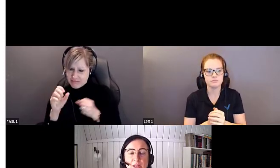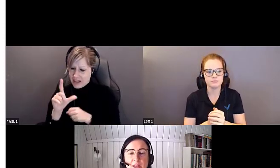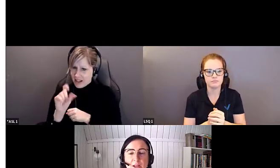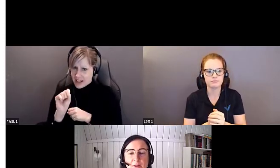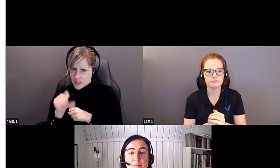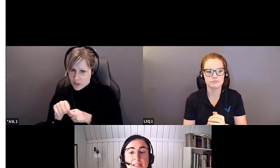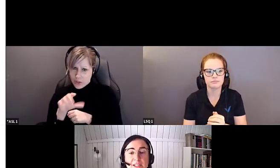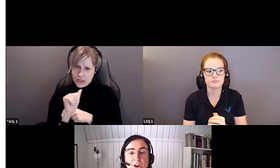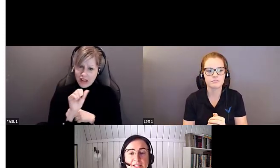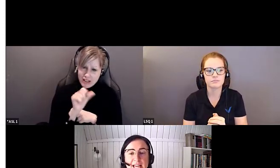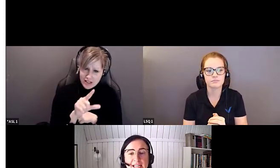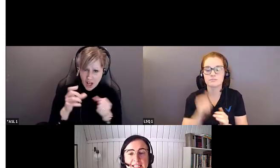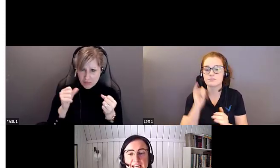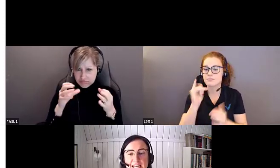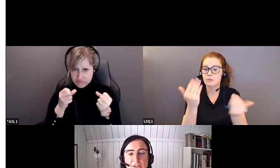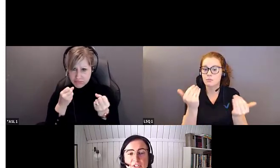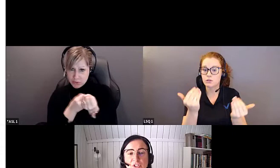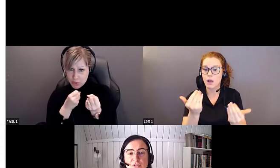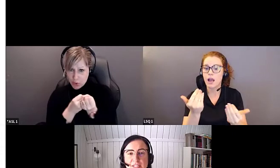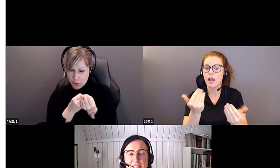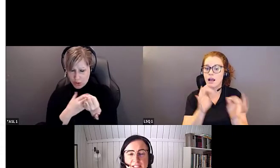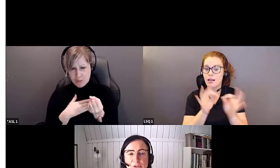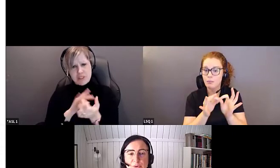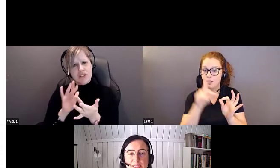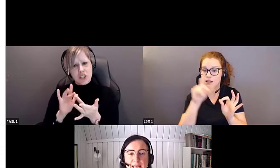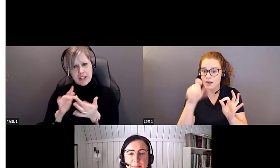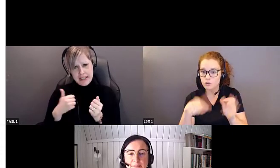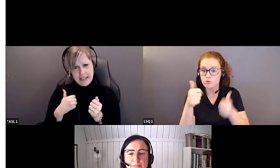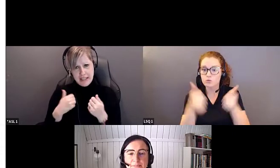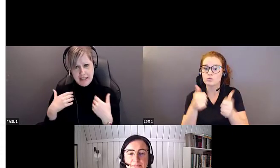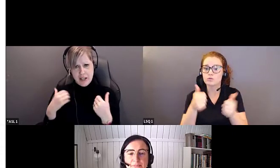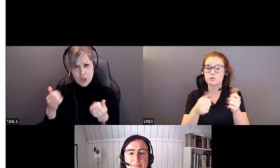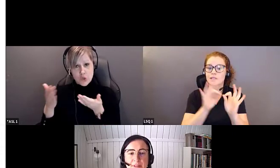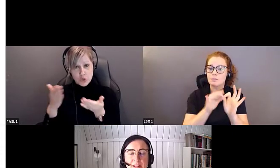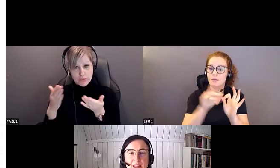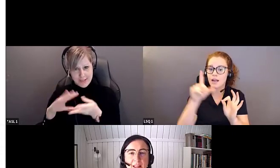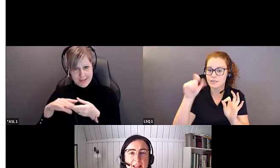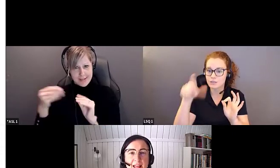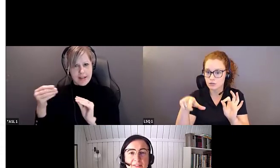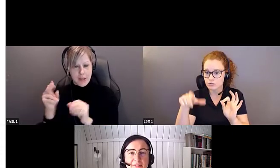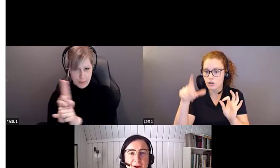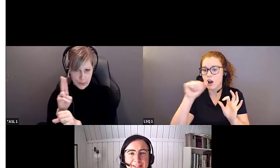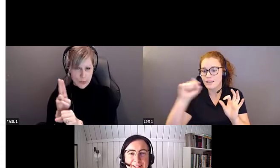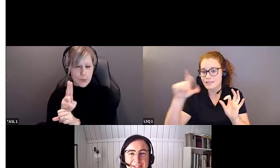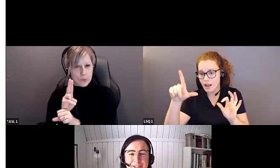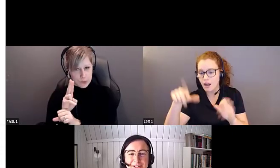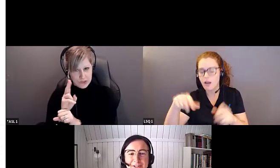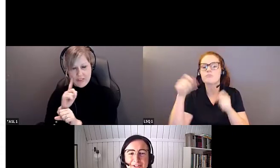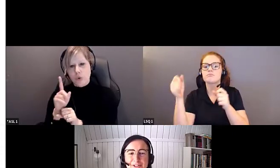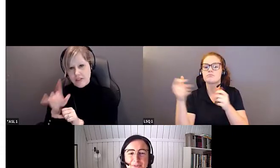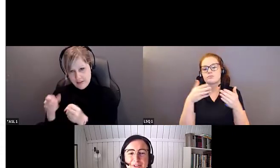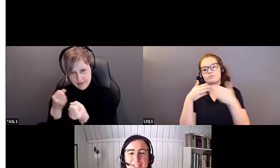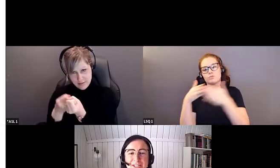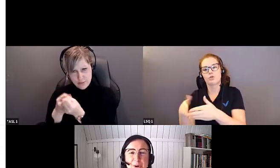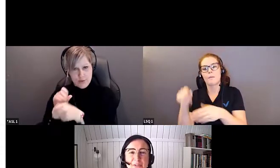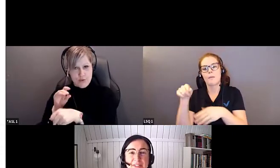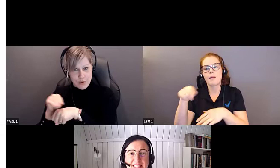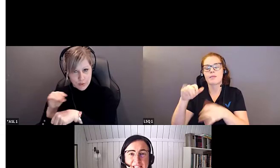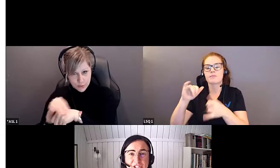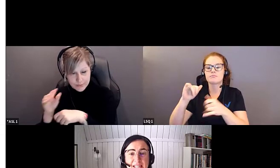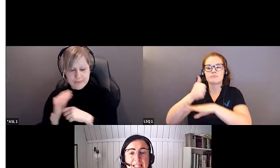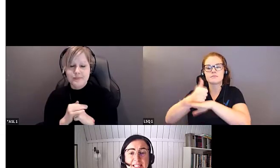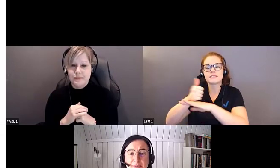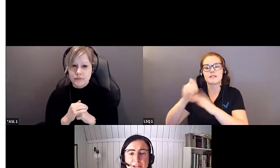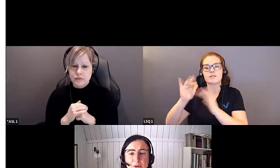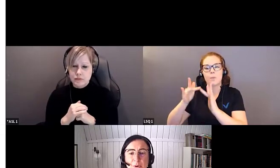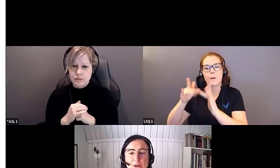LSQ, please contact Canadian Health Services through Skype. And finally, just wanted to note that this